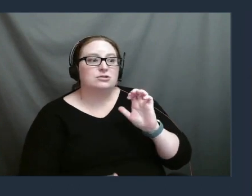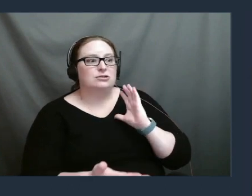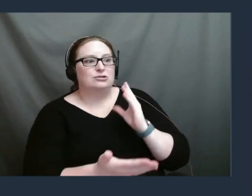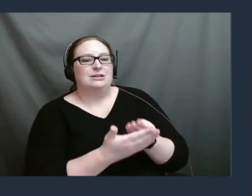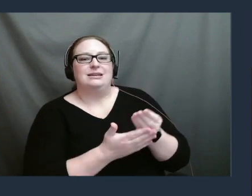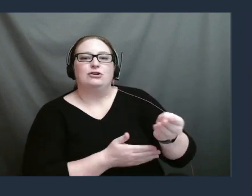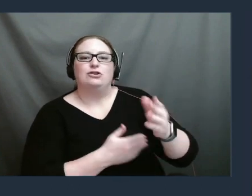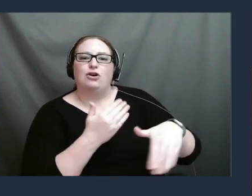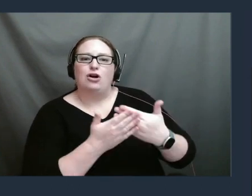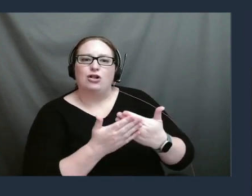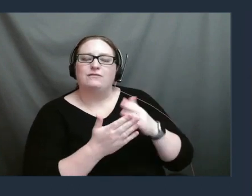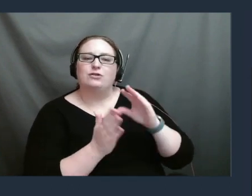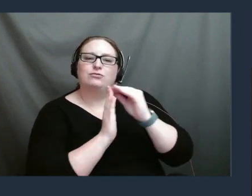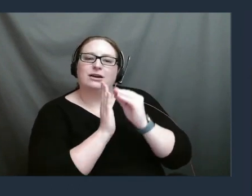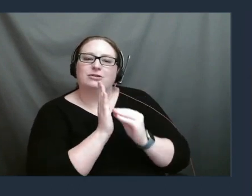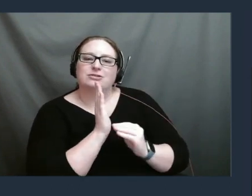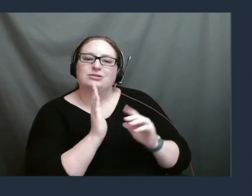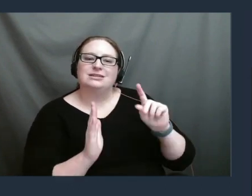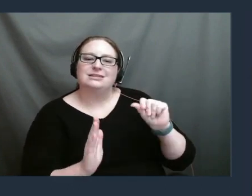S3.